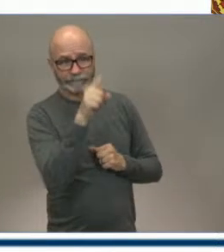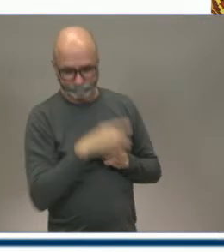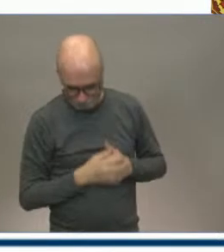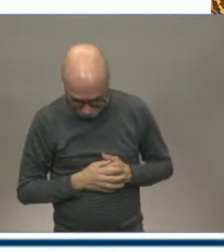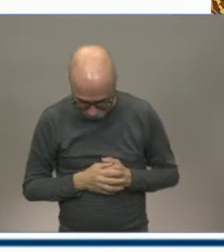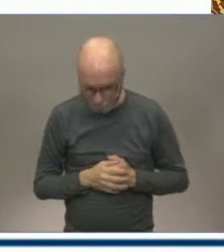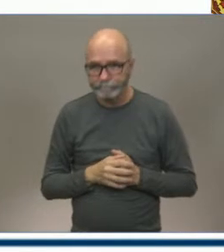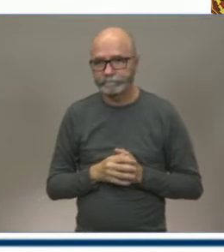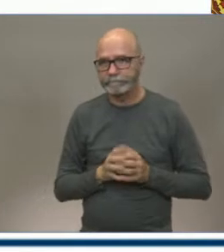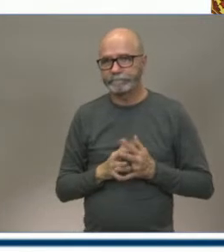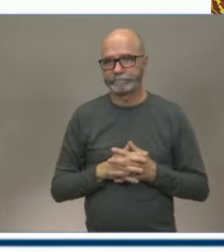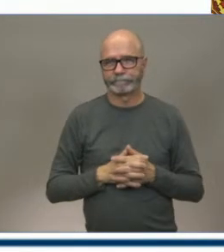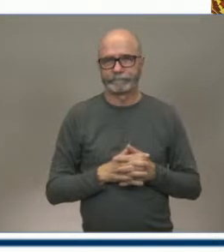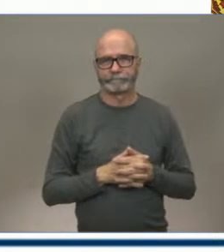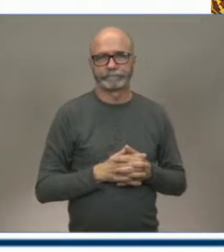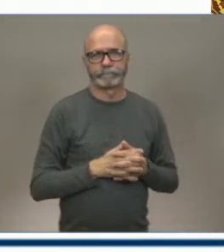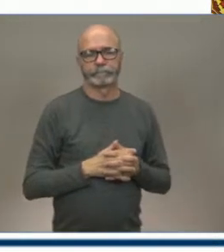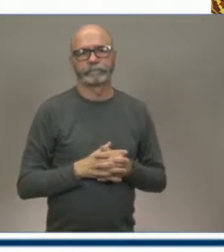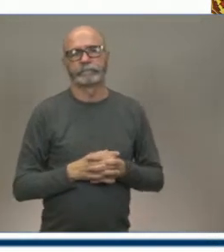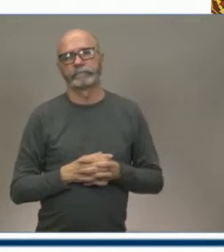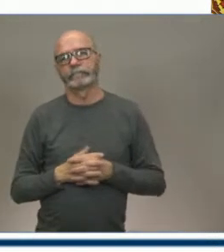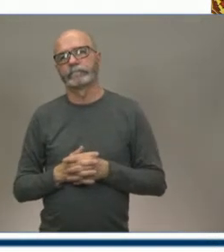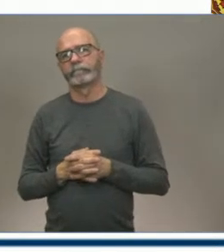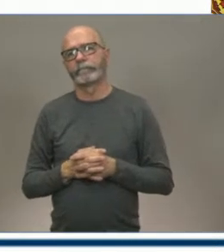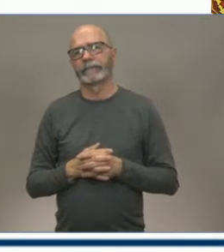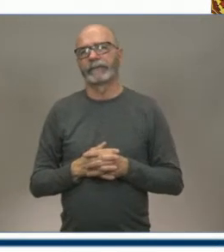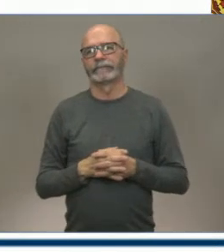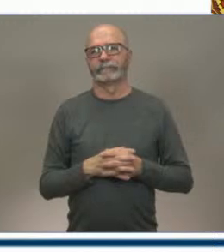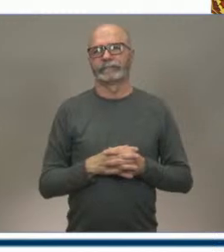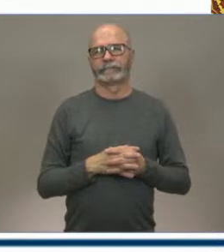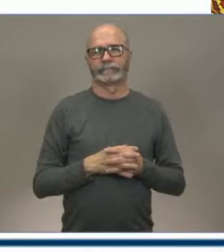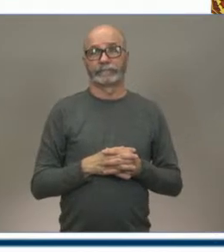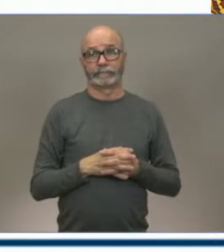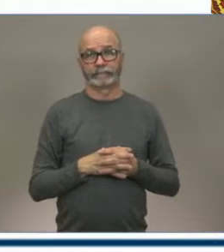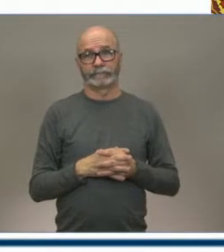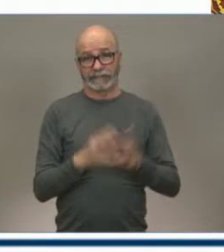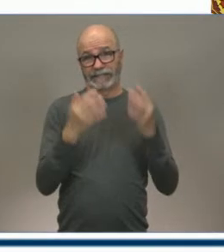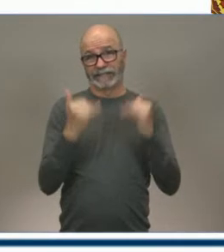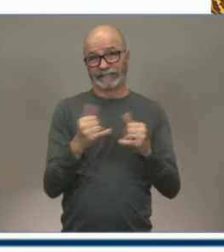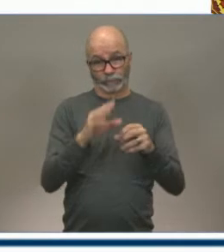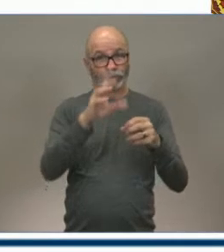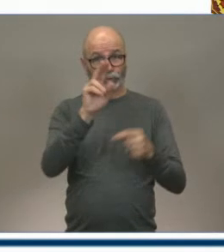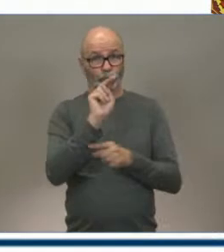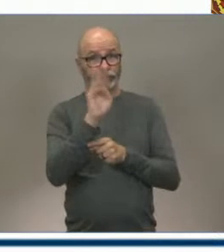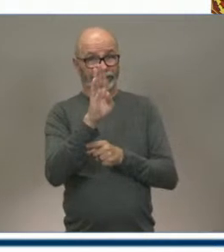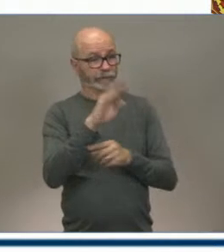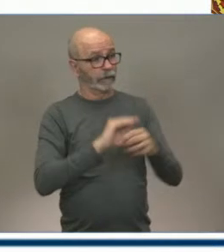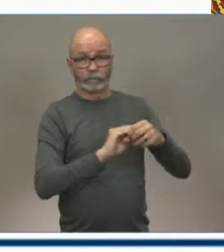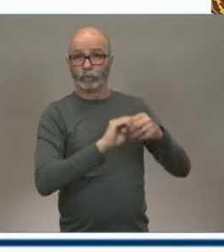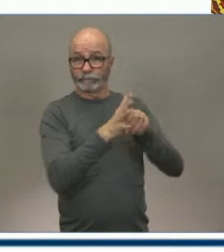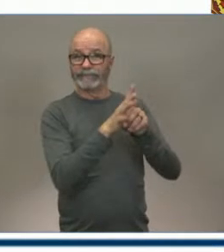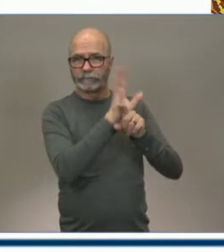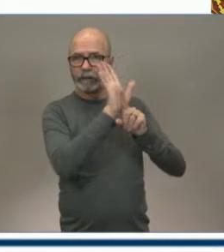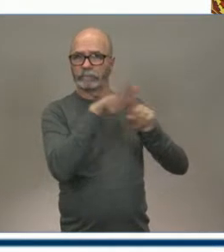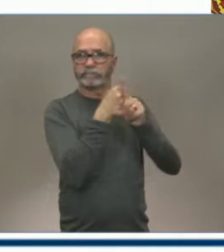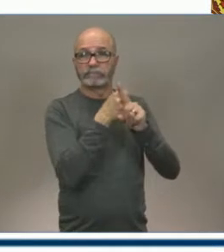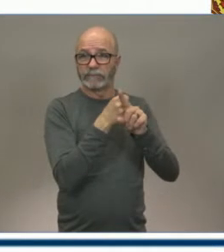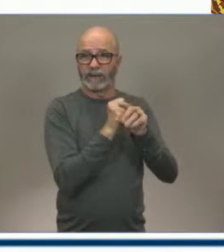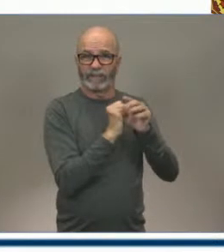tell us what is it about the way COVID-19 is spreading in New Brunswick that is most worrisome to you right